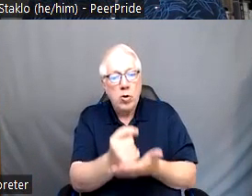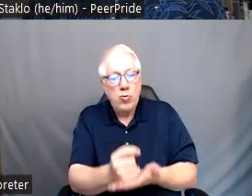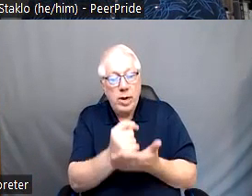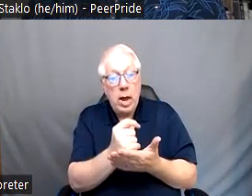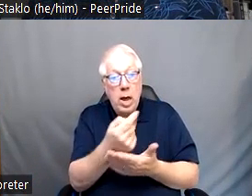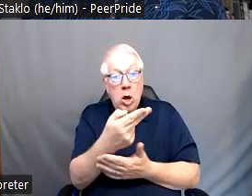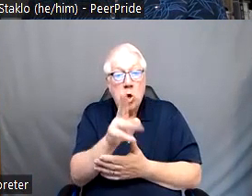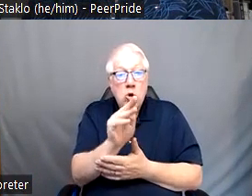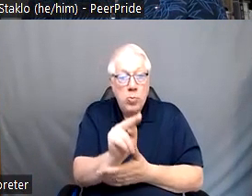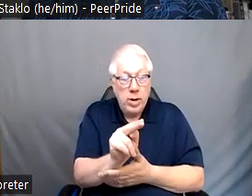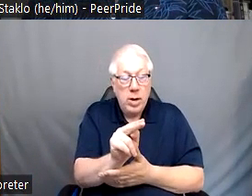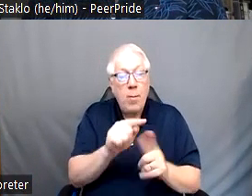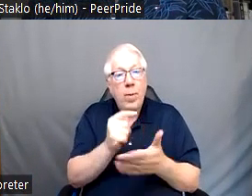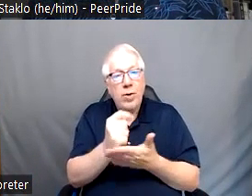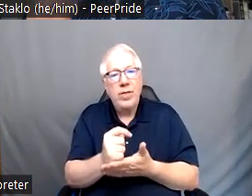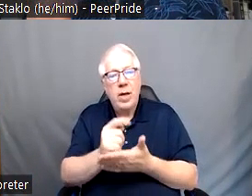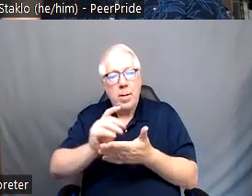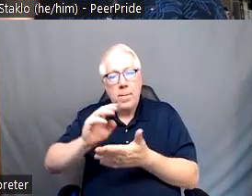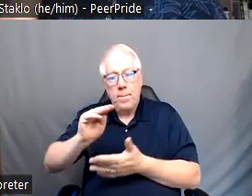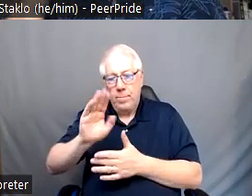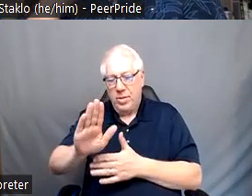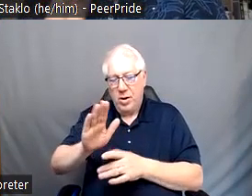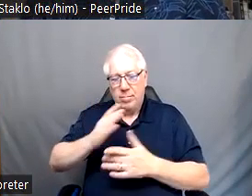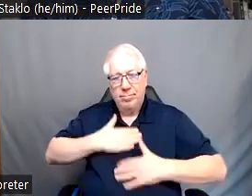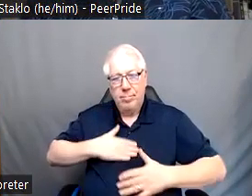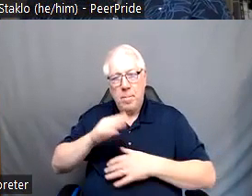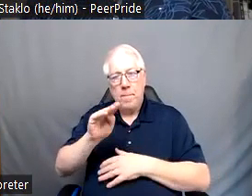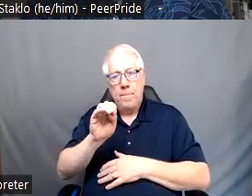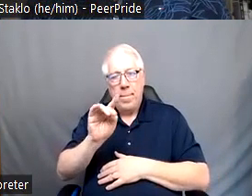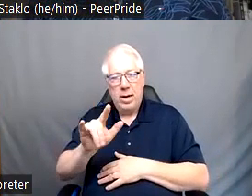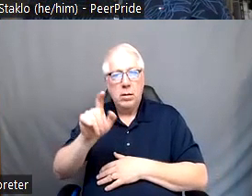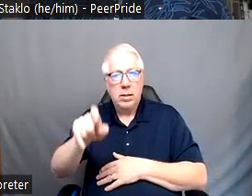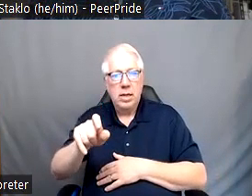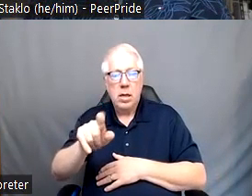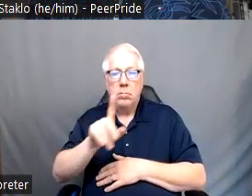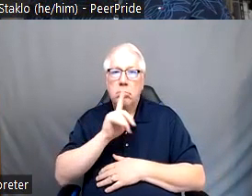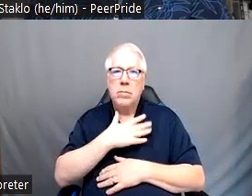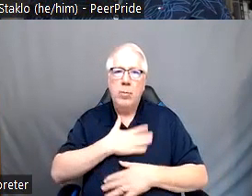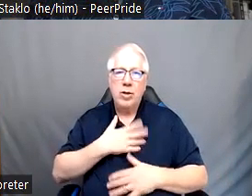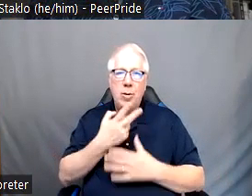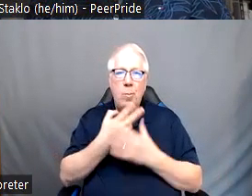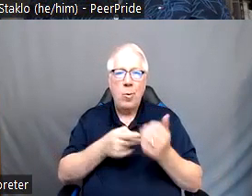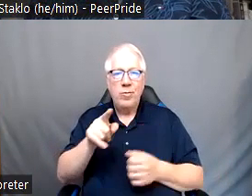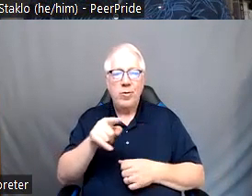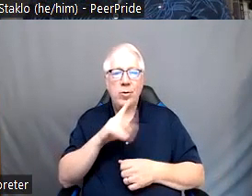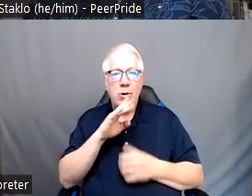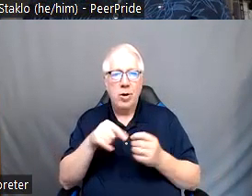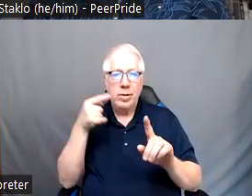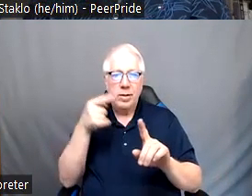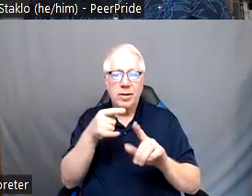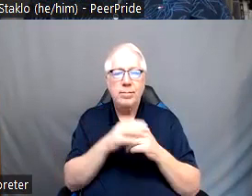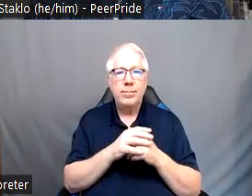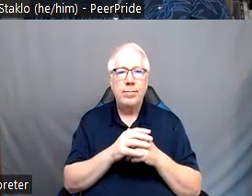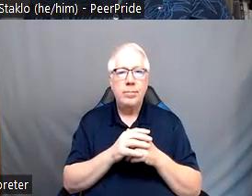treat the medical needs that that person might have. And I so appreciate you both for speaking on that.